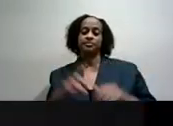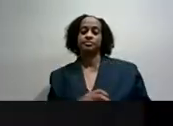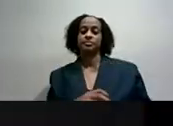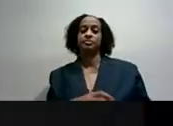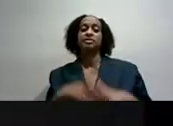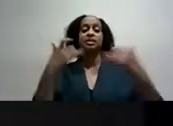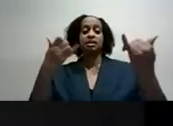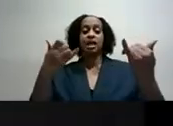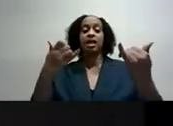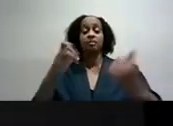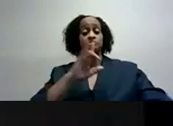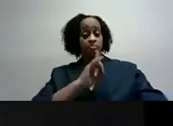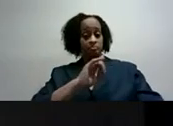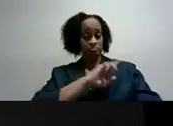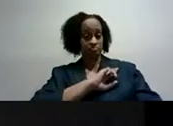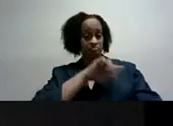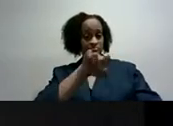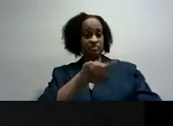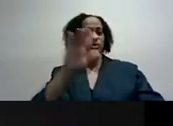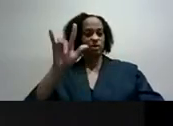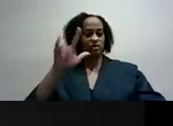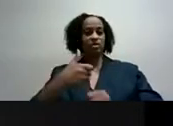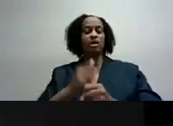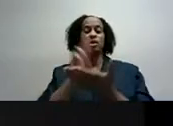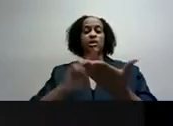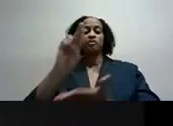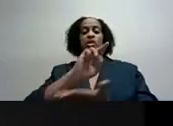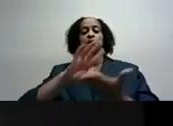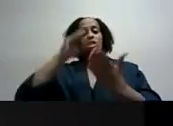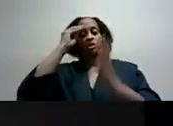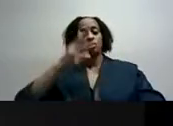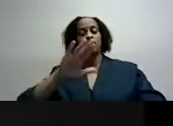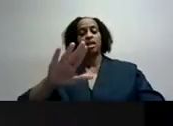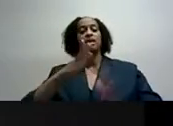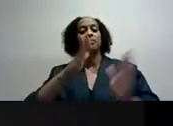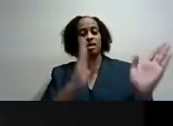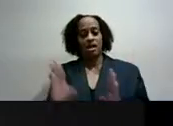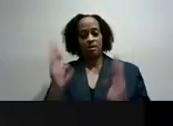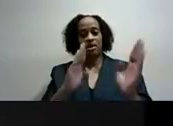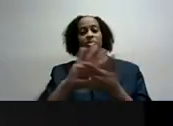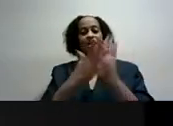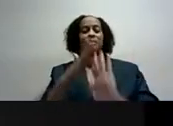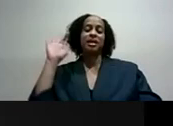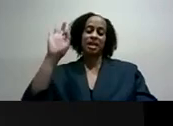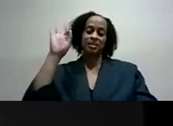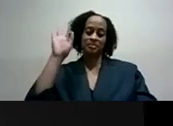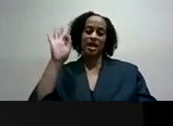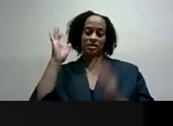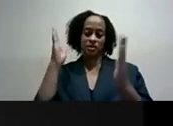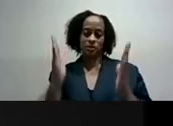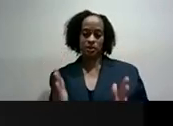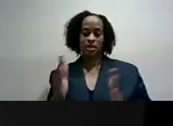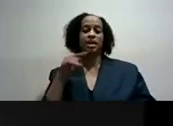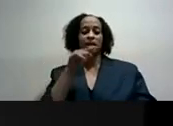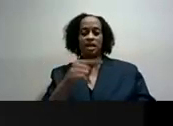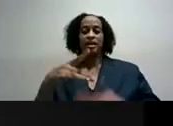Today, Ricardo is a 25-year-old university student and is preparing to become a pastor. He has